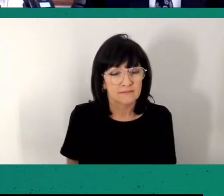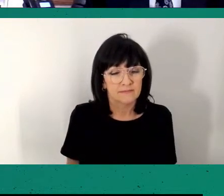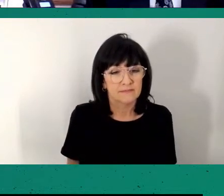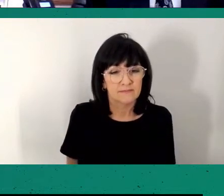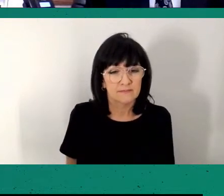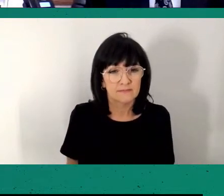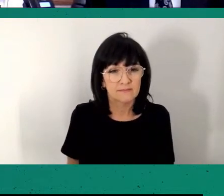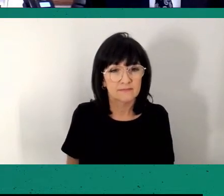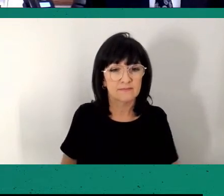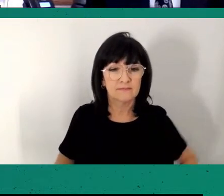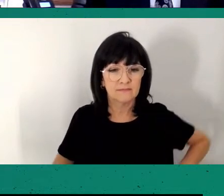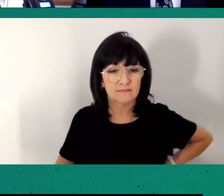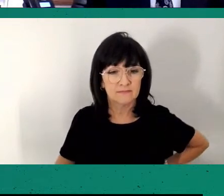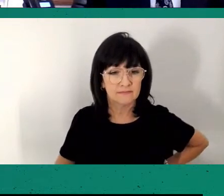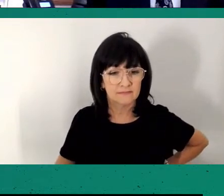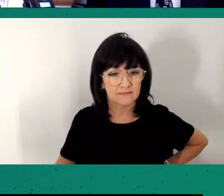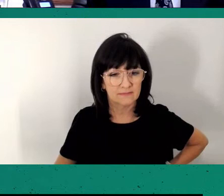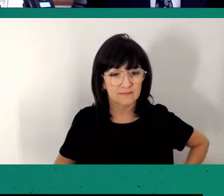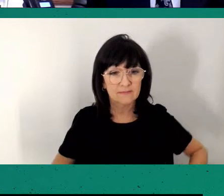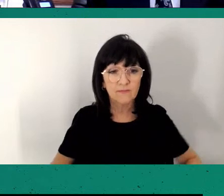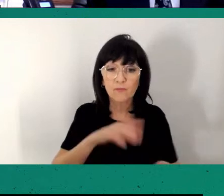Schools opened